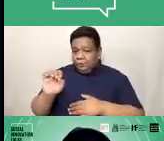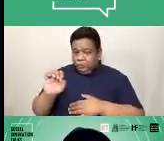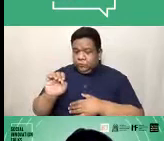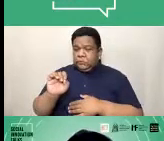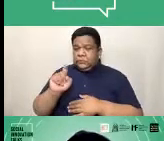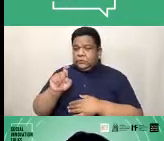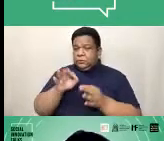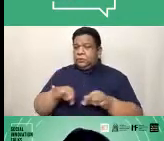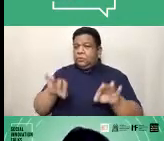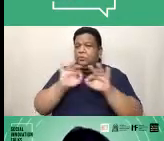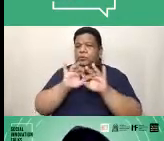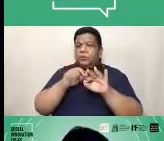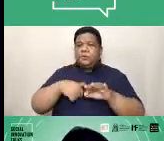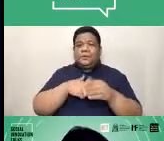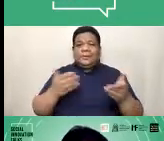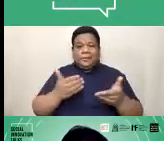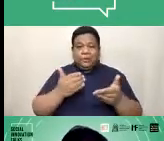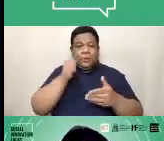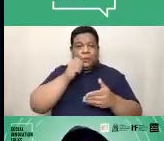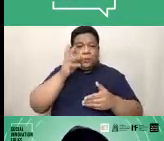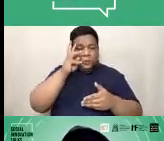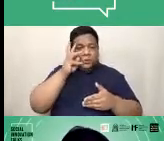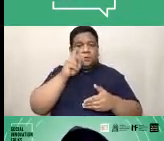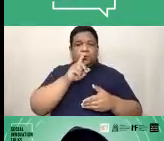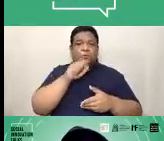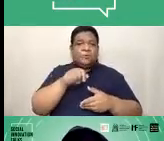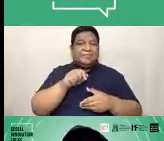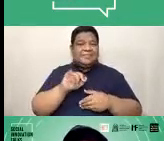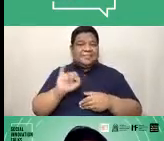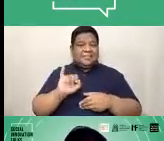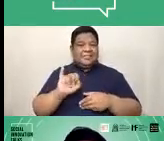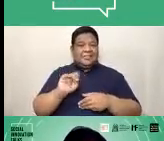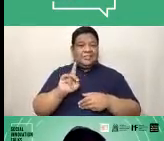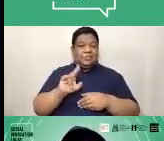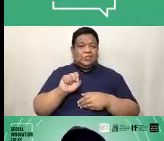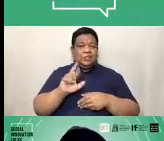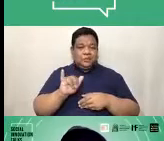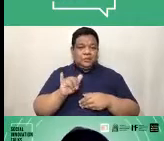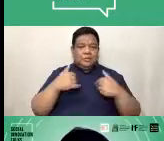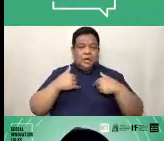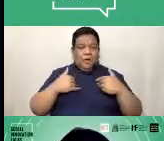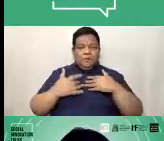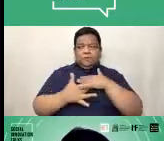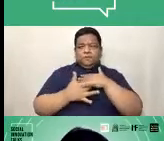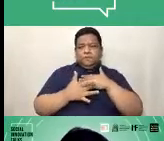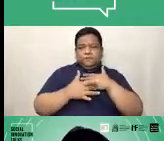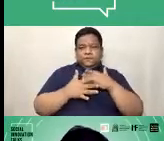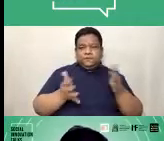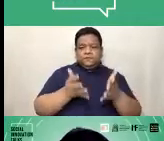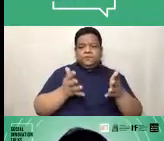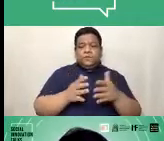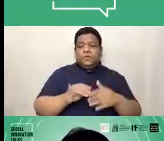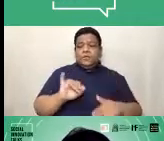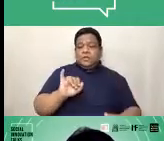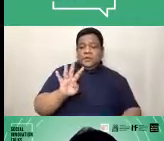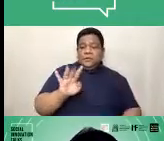that we are living in it first, and that this is a industry that's driven by technology. Industry 4.0